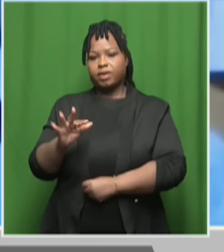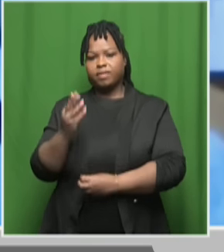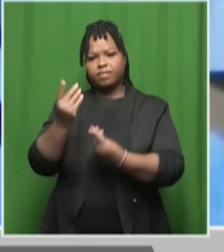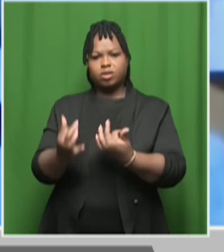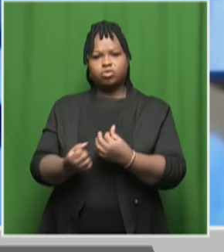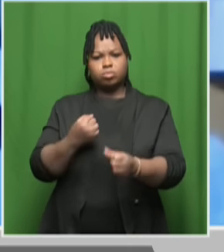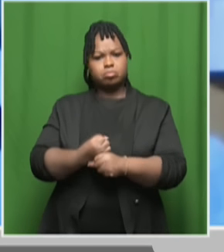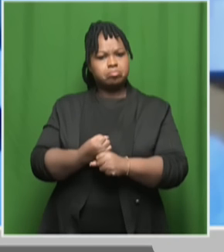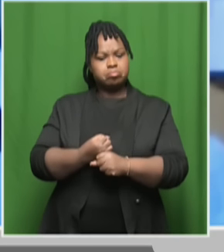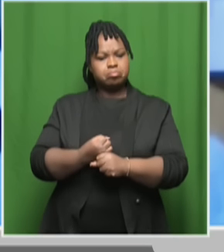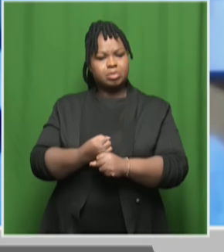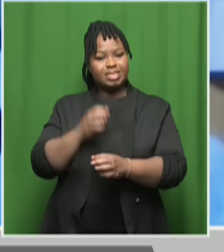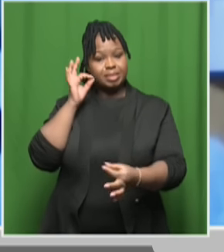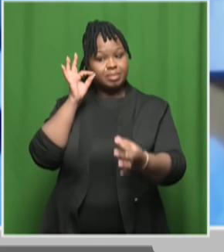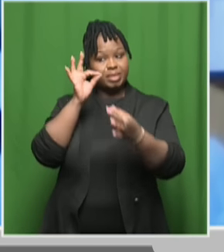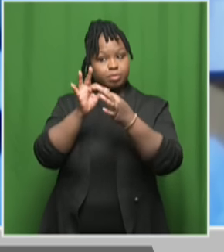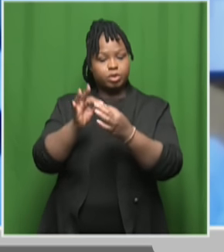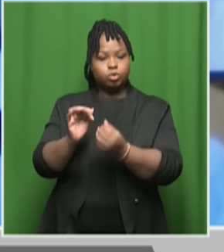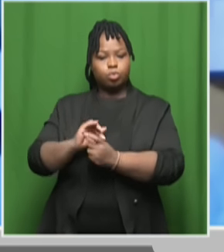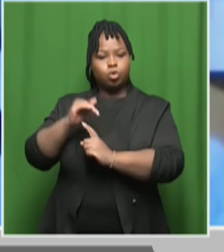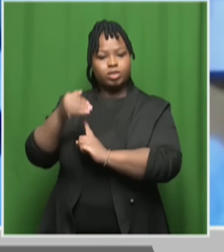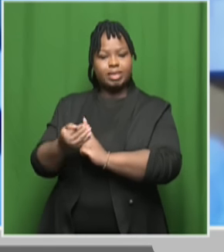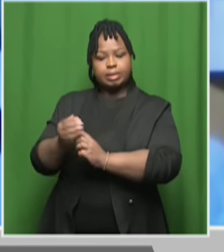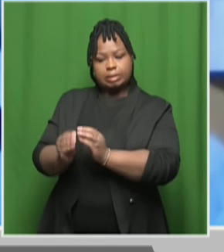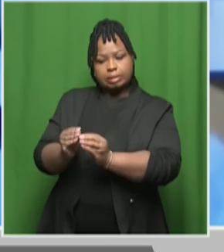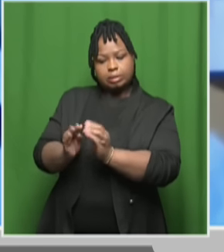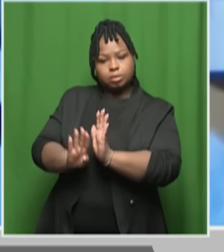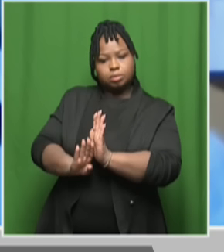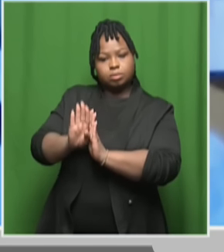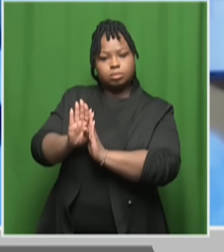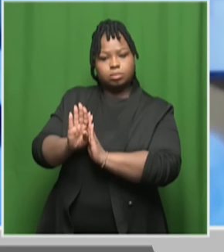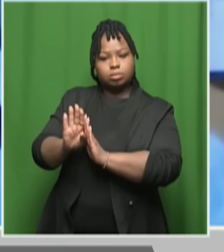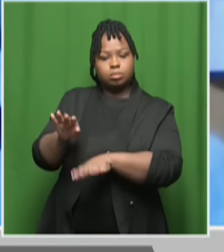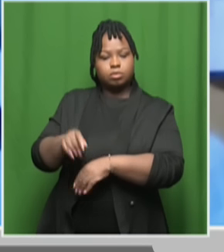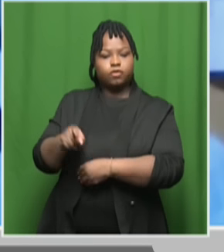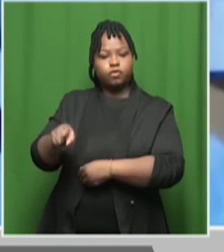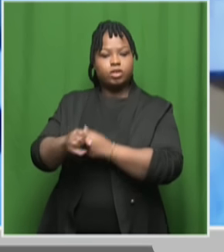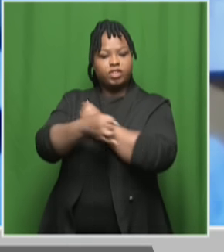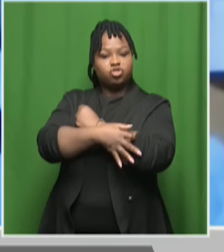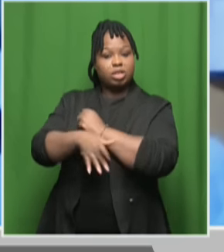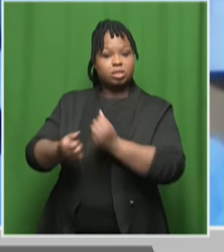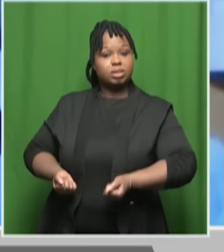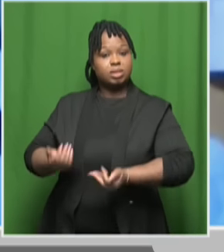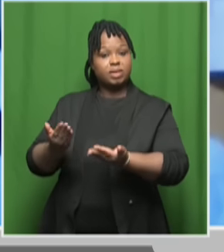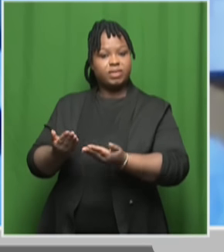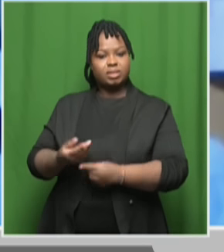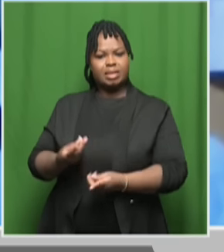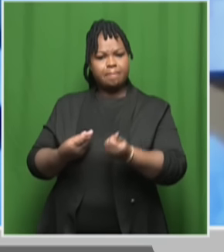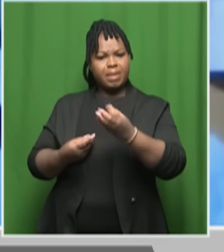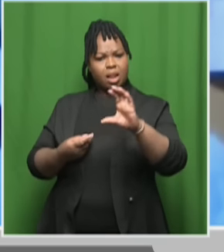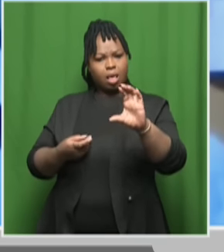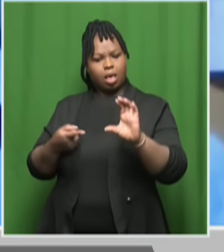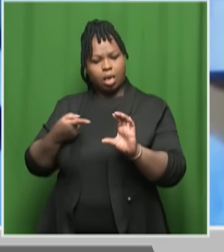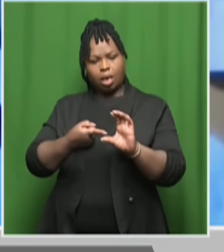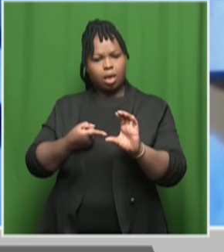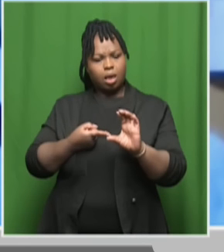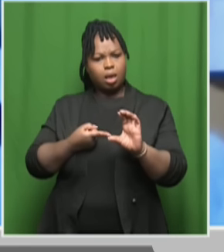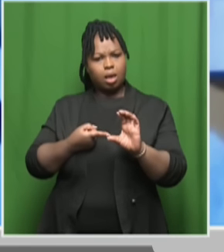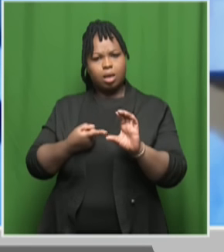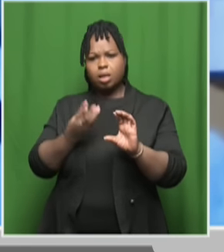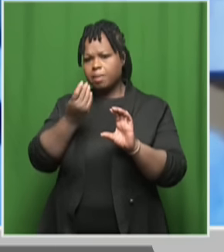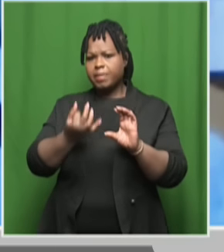year, specifically designed to protect, maintain and improve infrastructure and service delivery. So if money is